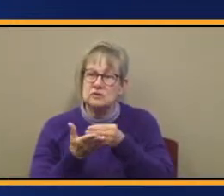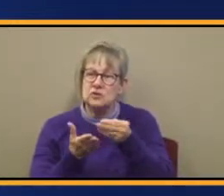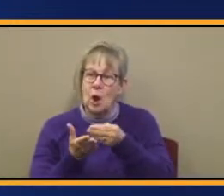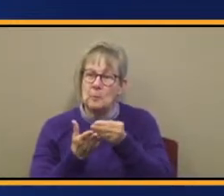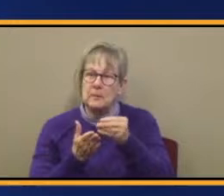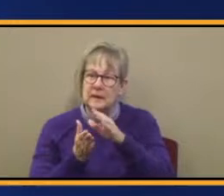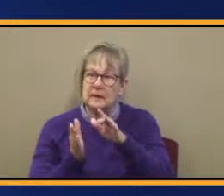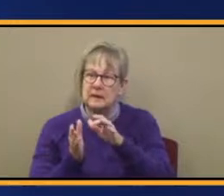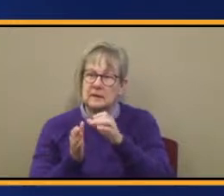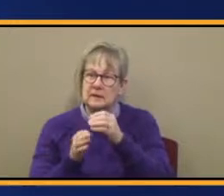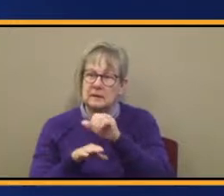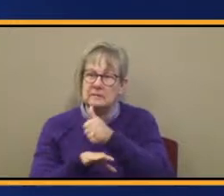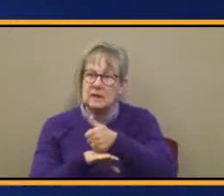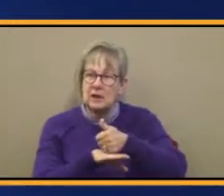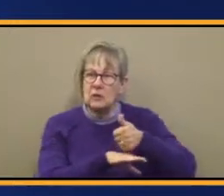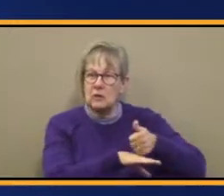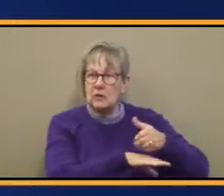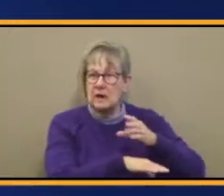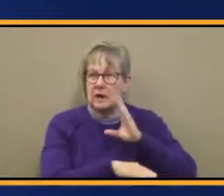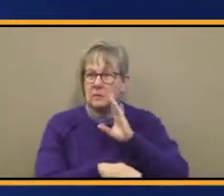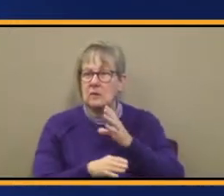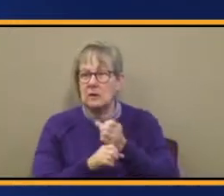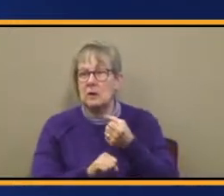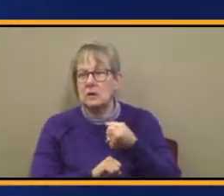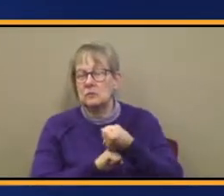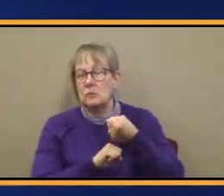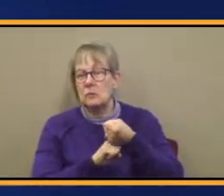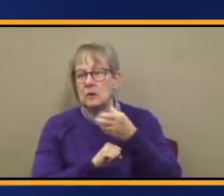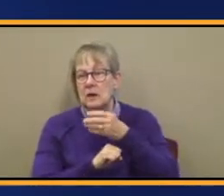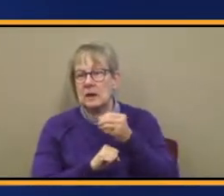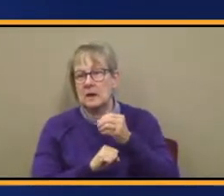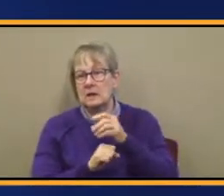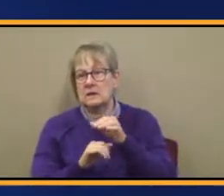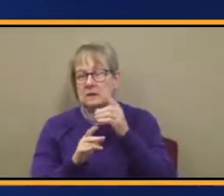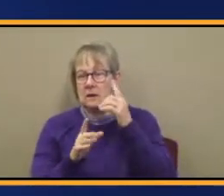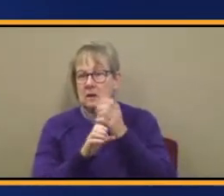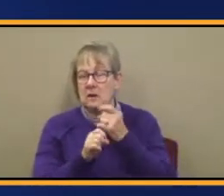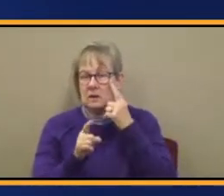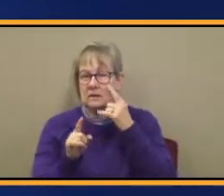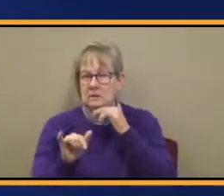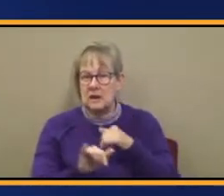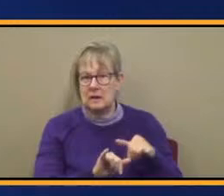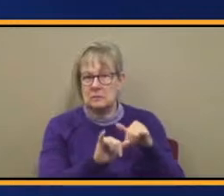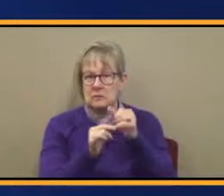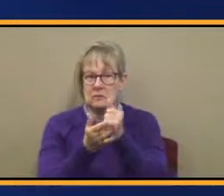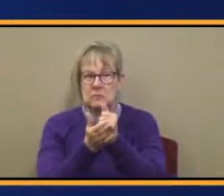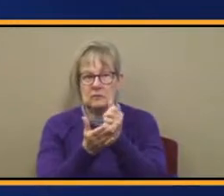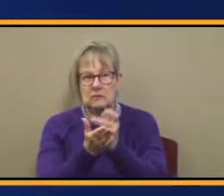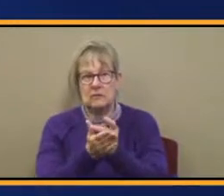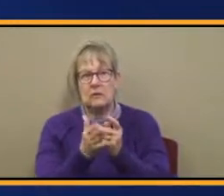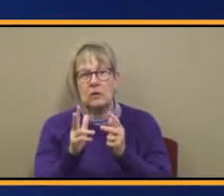two emails in support, and CPC was unanimous approval. Thank you, sir. 36.